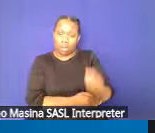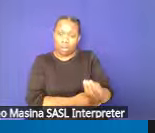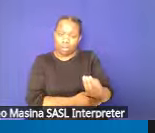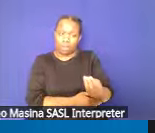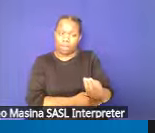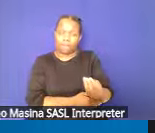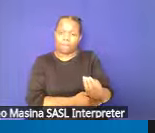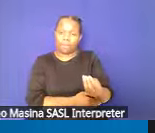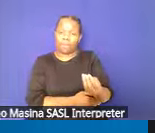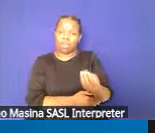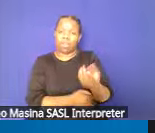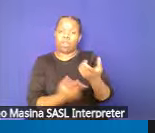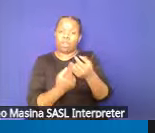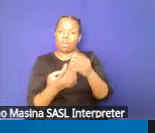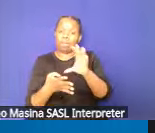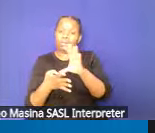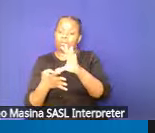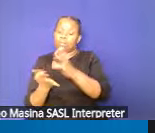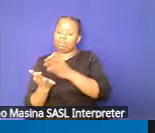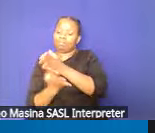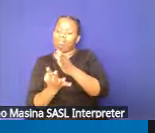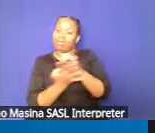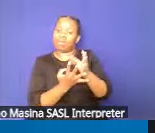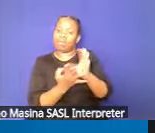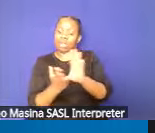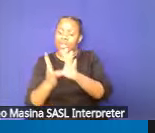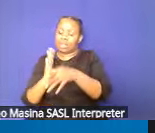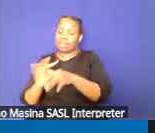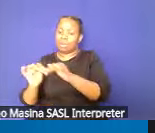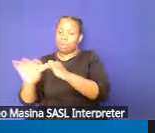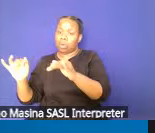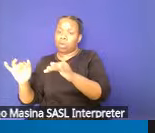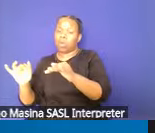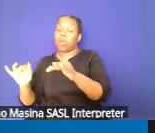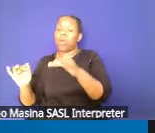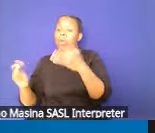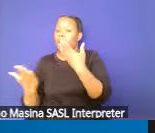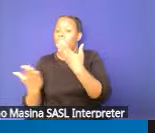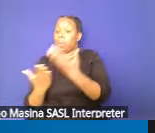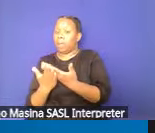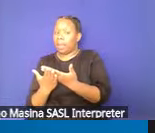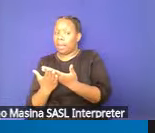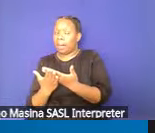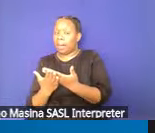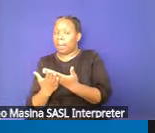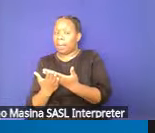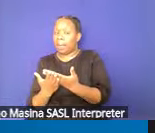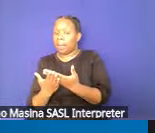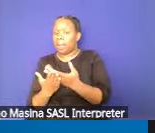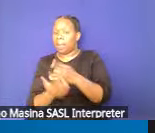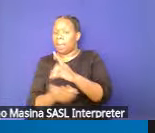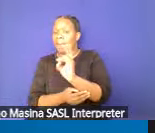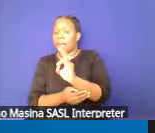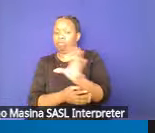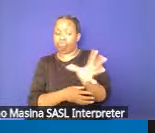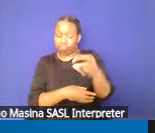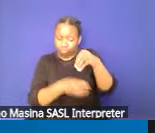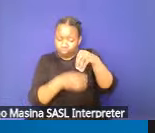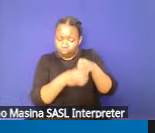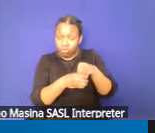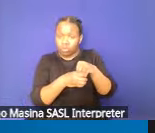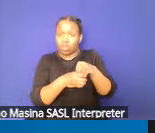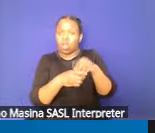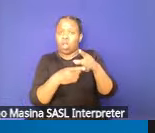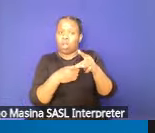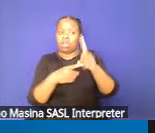within the category of persons with disabilities, to be able to be included in the mainstream of the